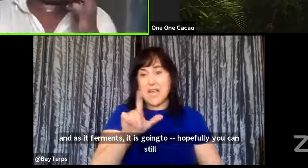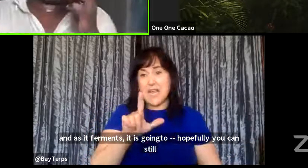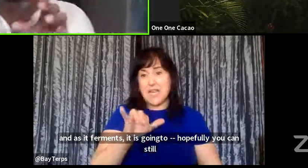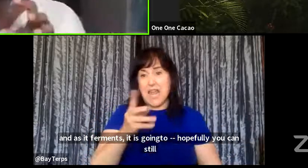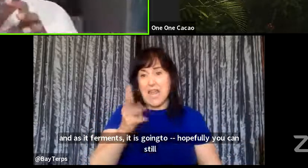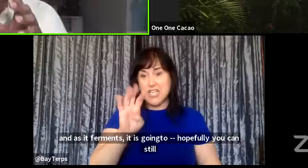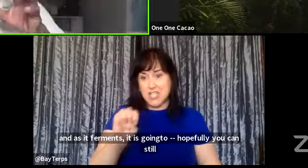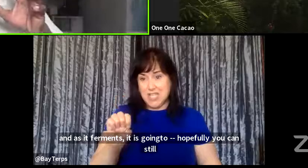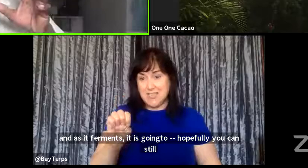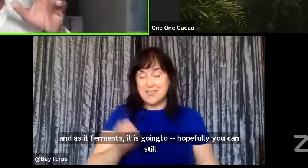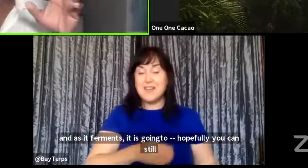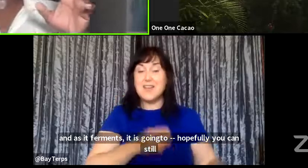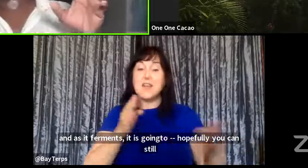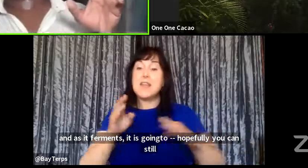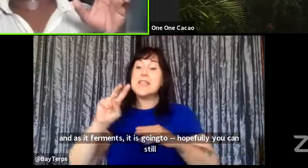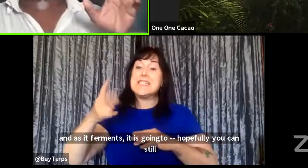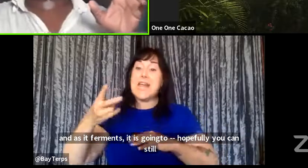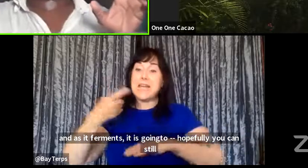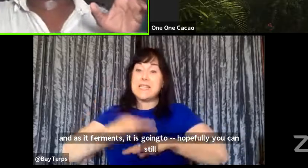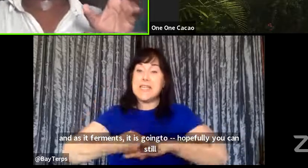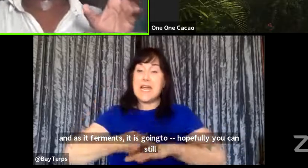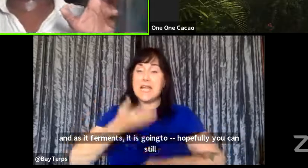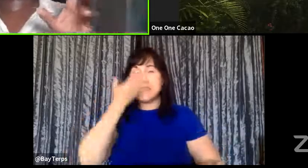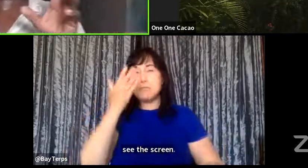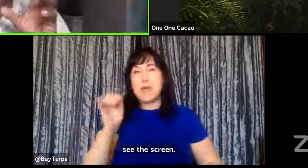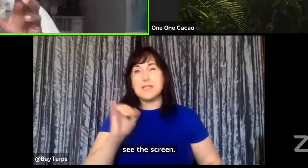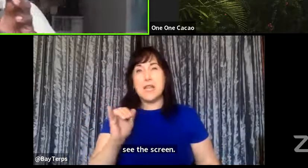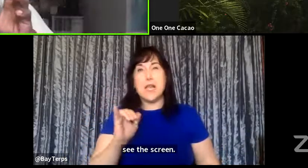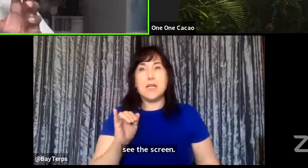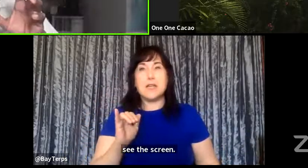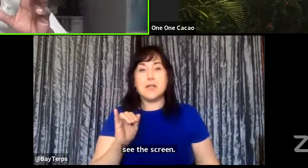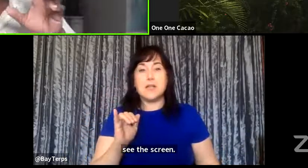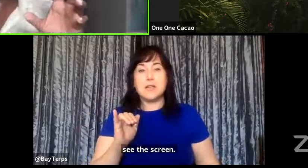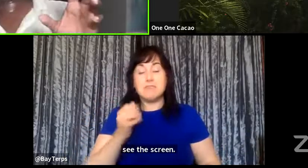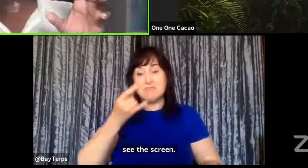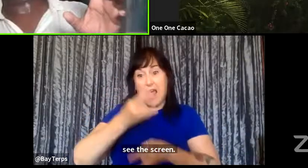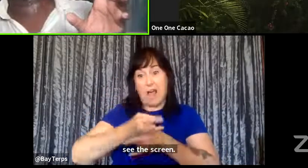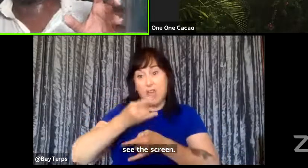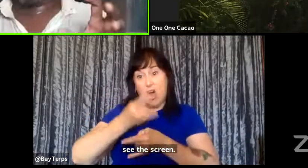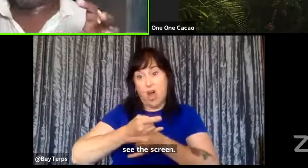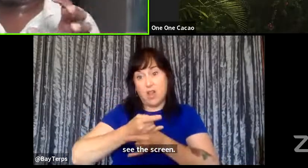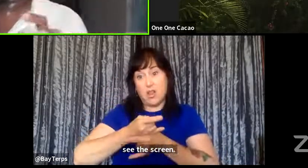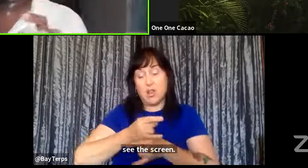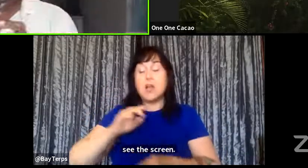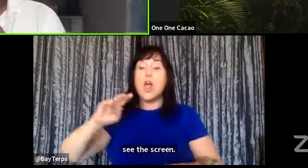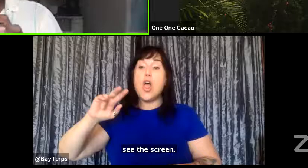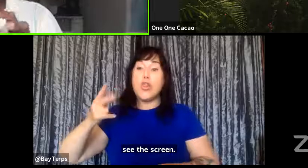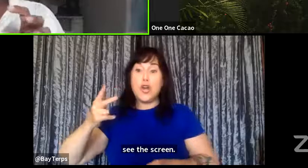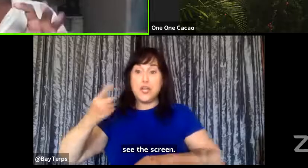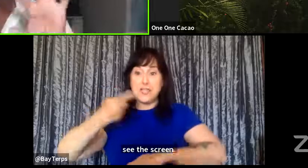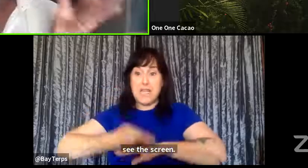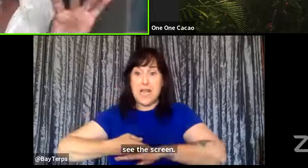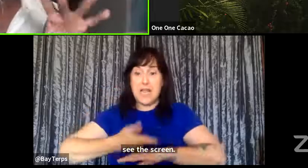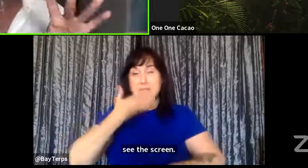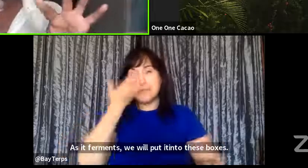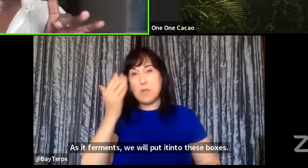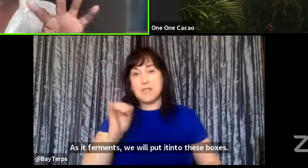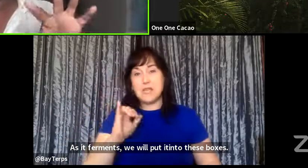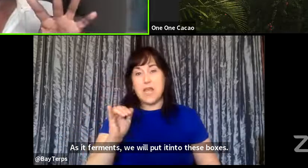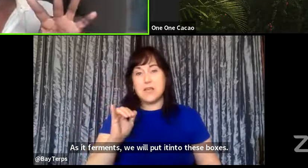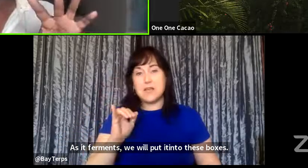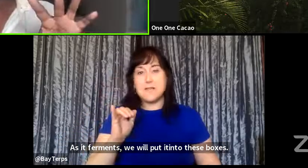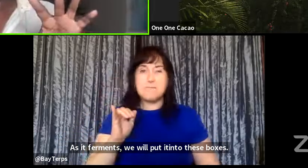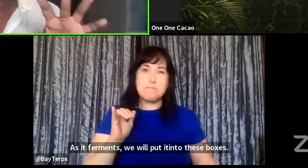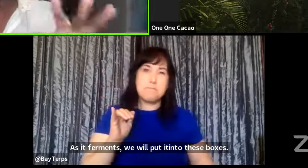will smell of almost like alcohol, ethanol. Day 3 will smell of a little